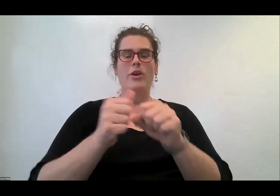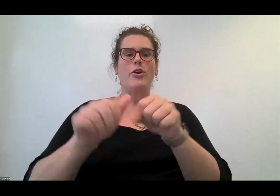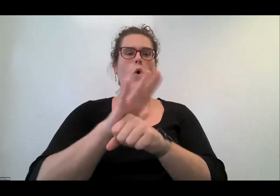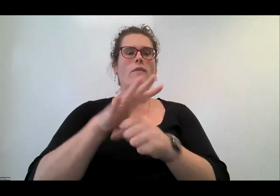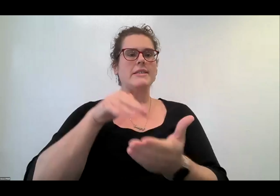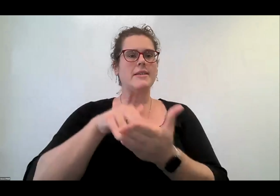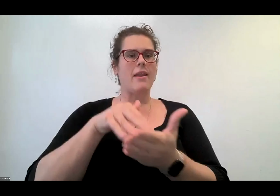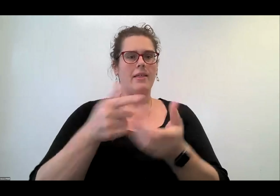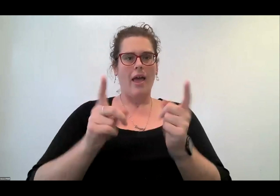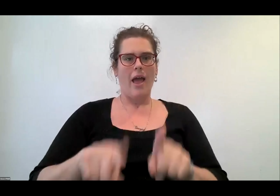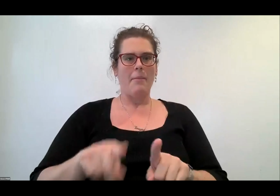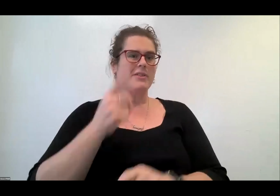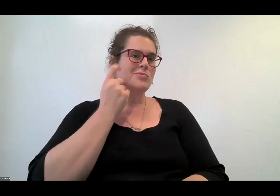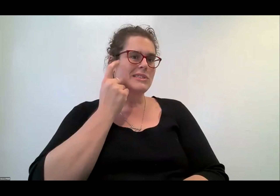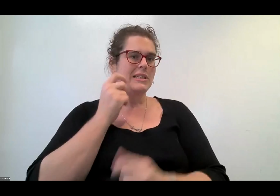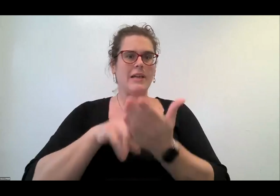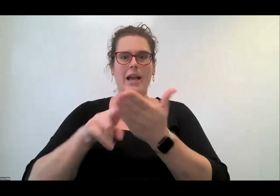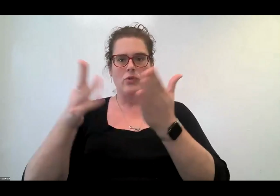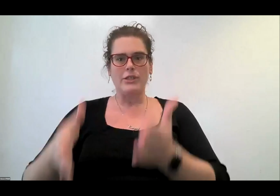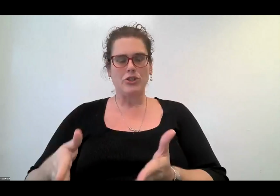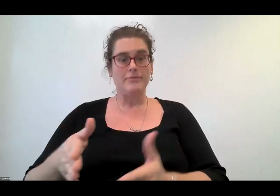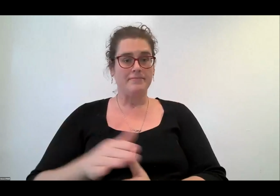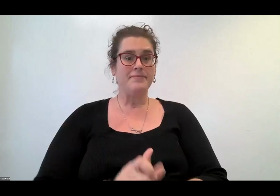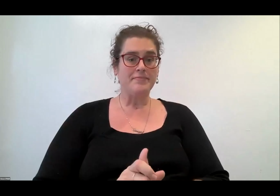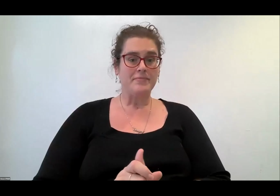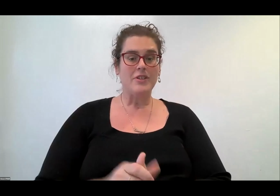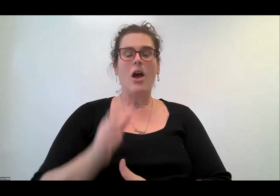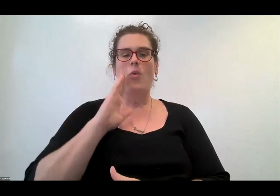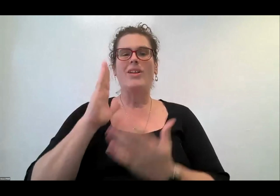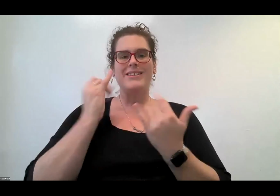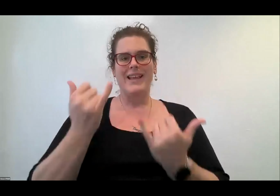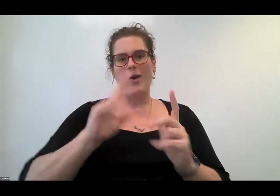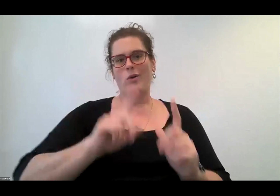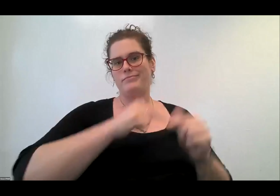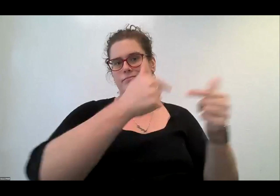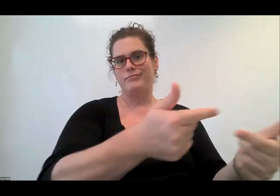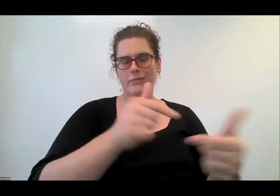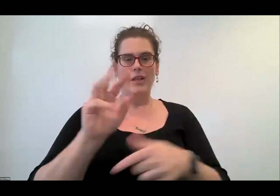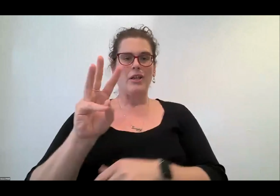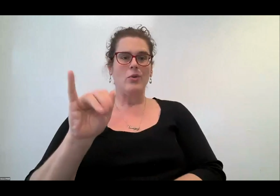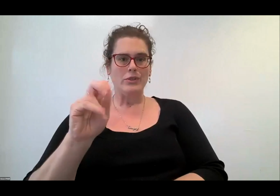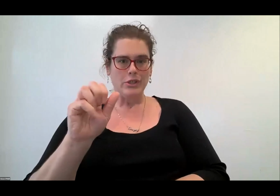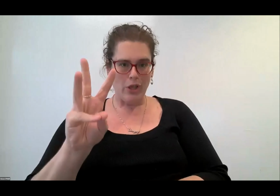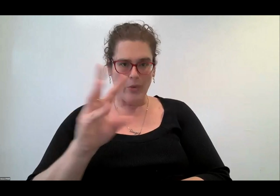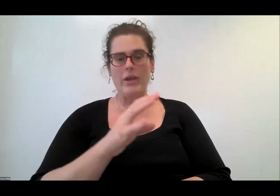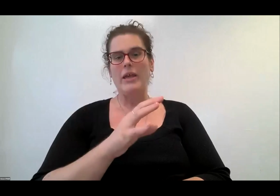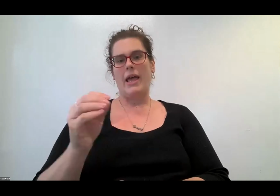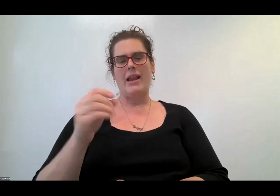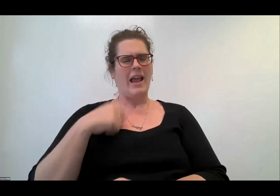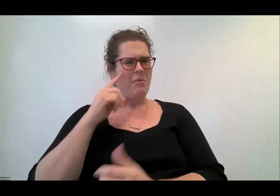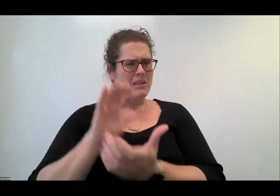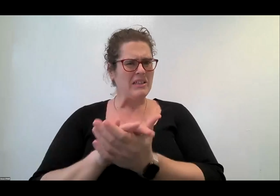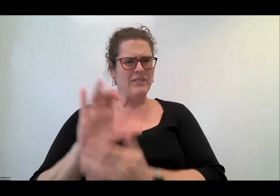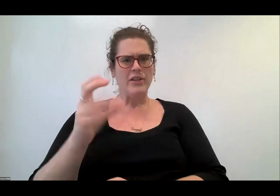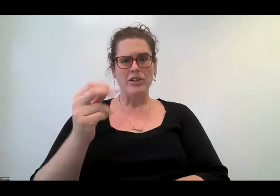done by a contractor. So I'll turn it over now to Winslow, and I believe that Charlisa will